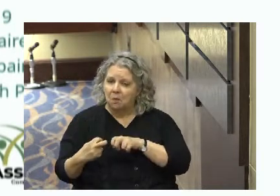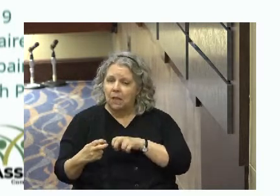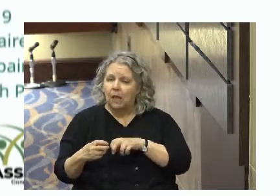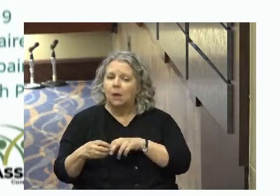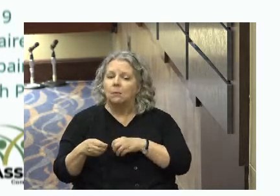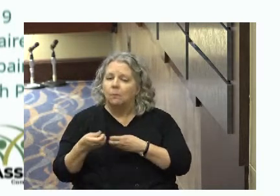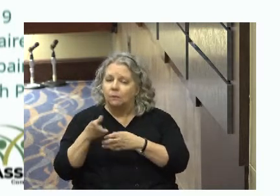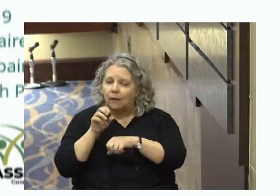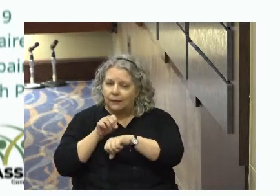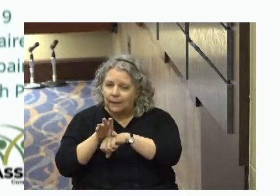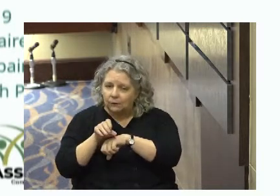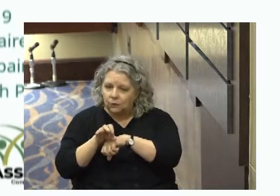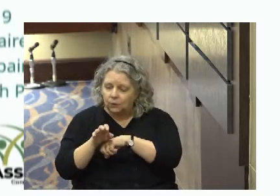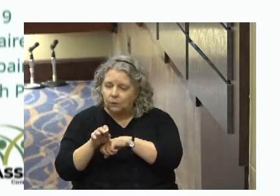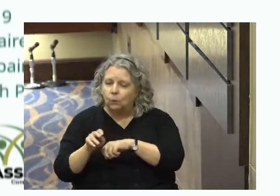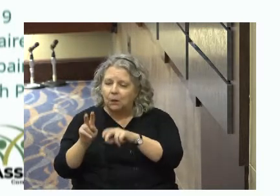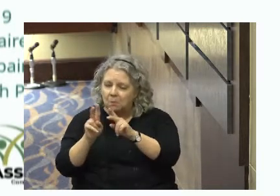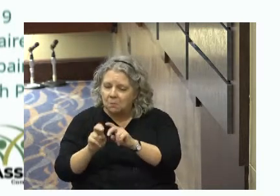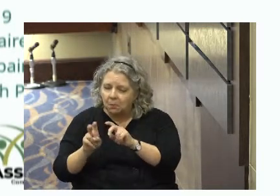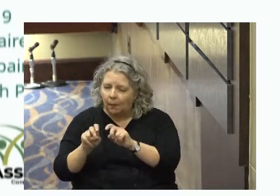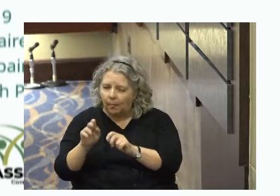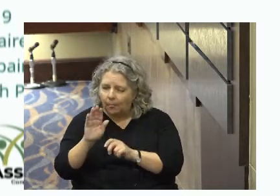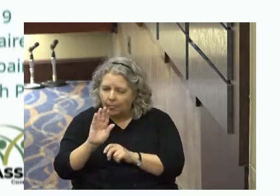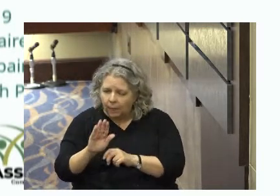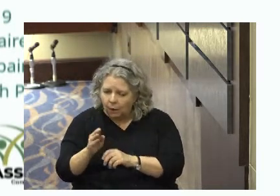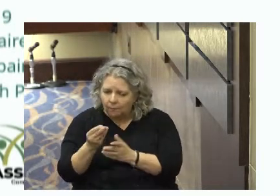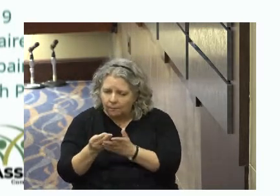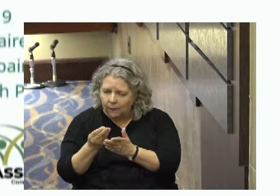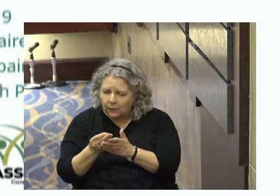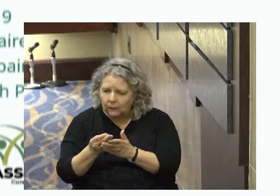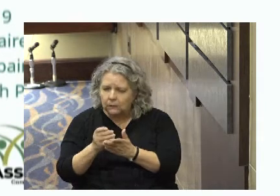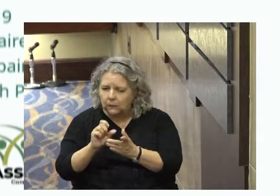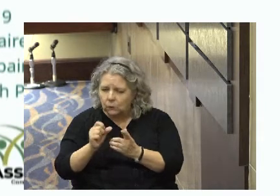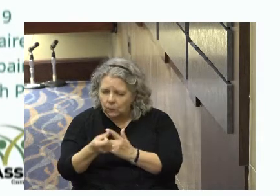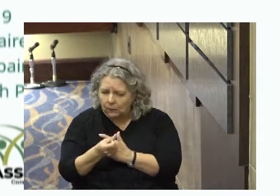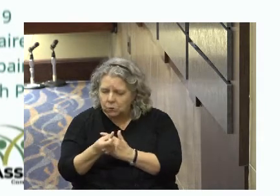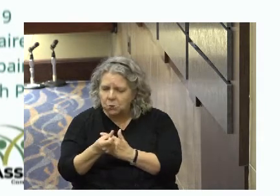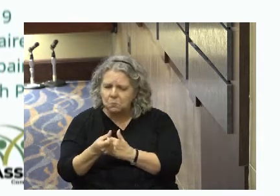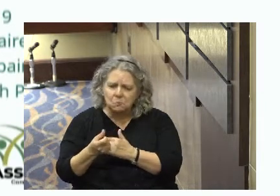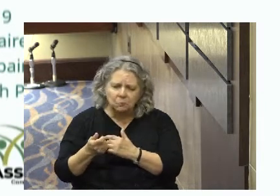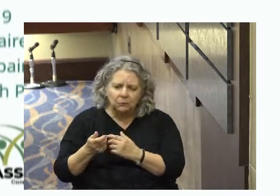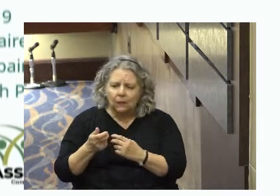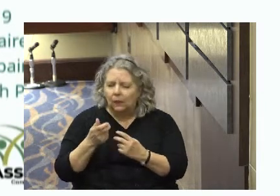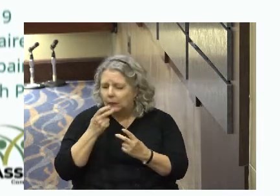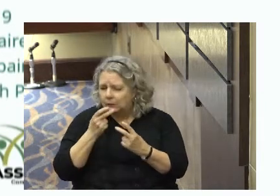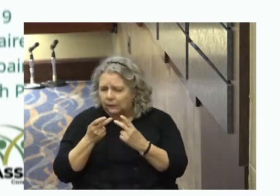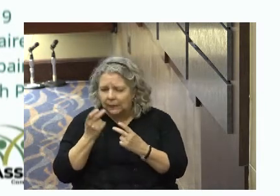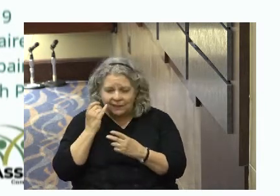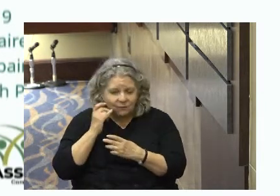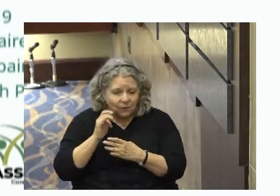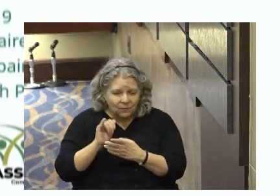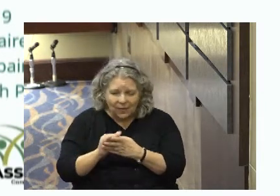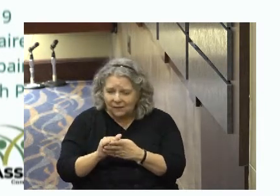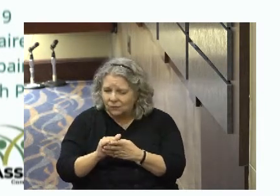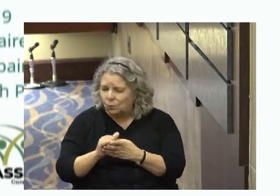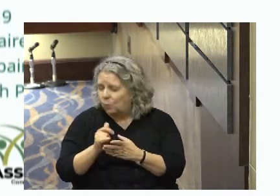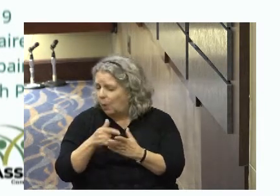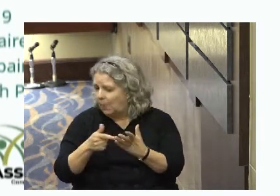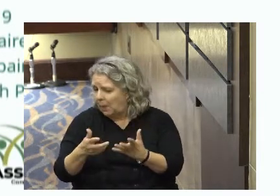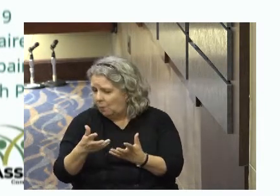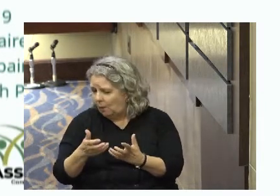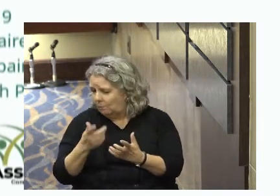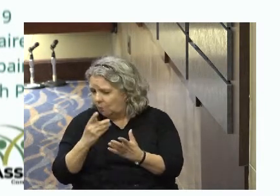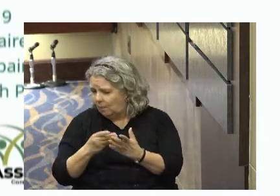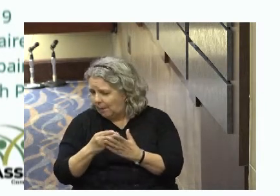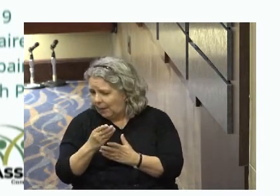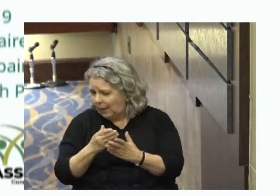look at their finances and help them understand where they're at and how, and if that's where they want to be as far as buying a house, then